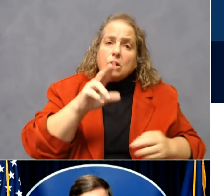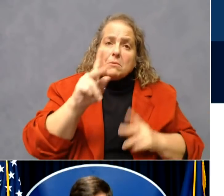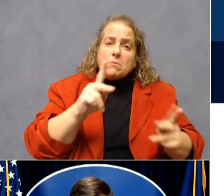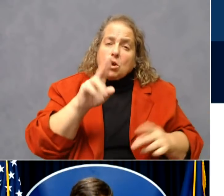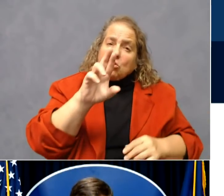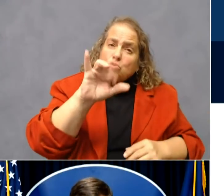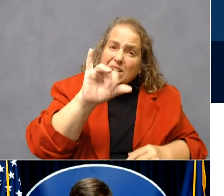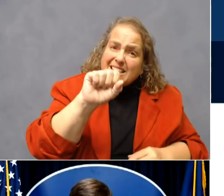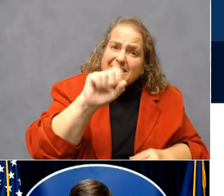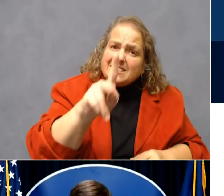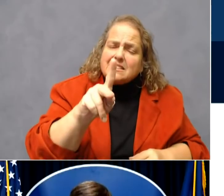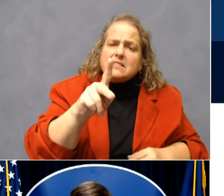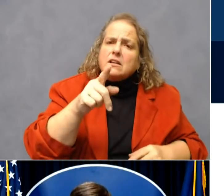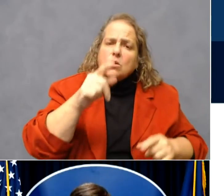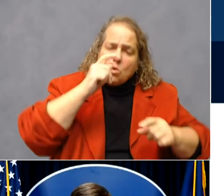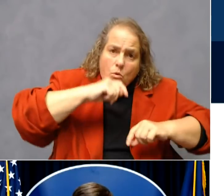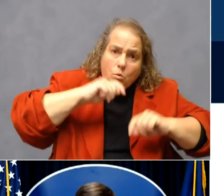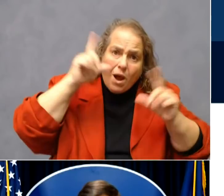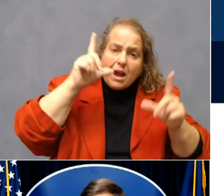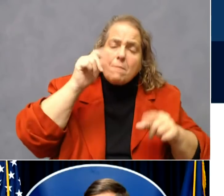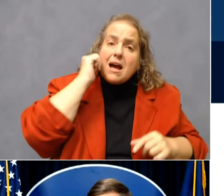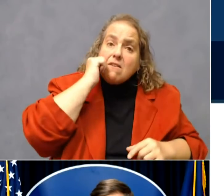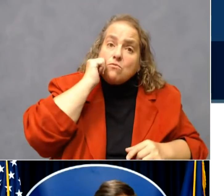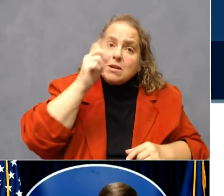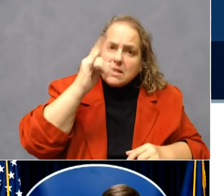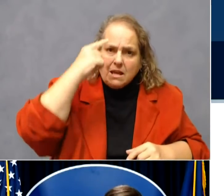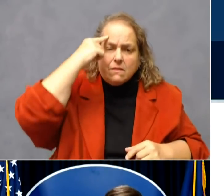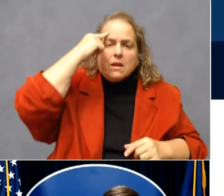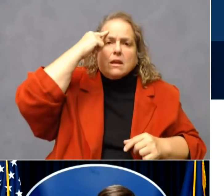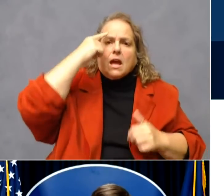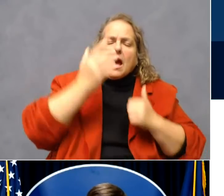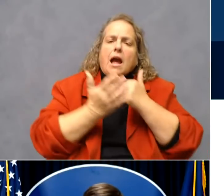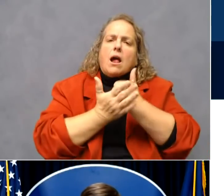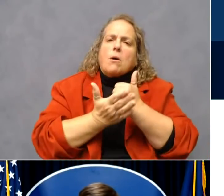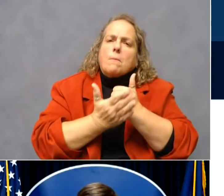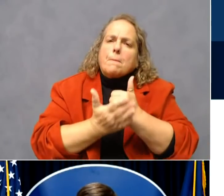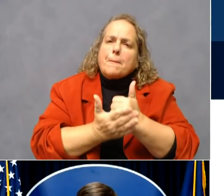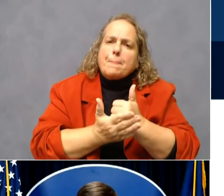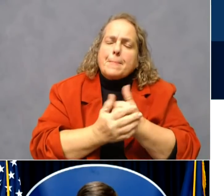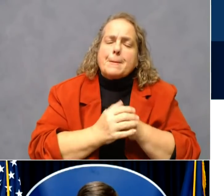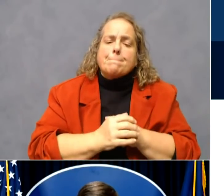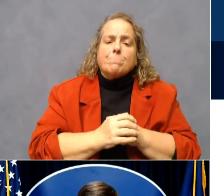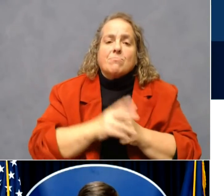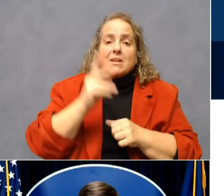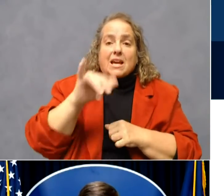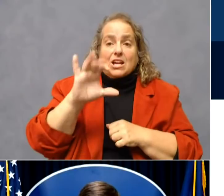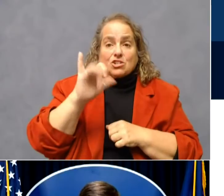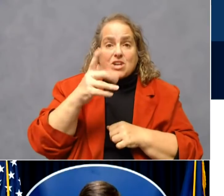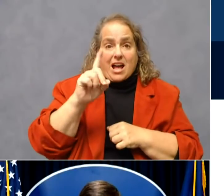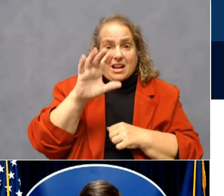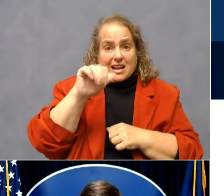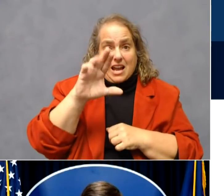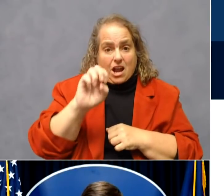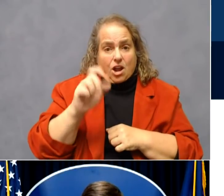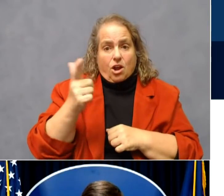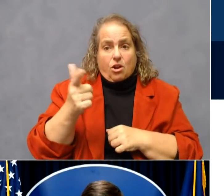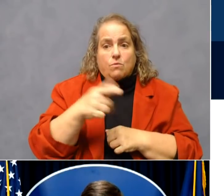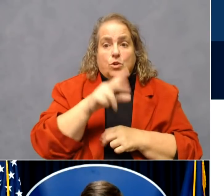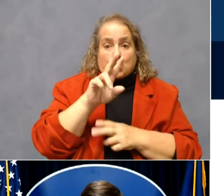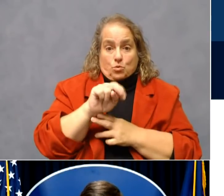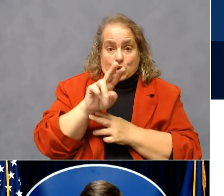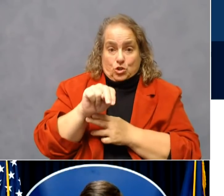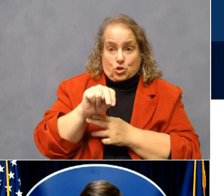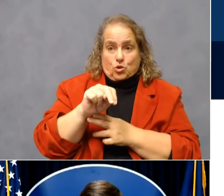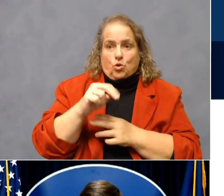in a global health pandemic. Kentucky child care facilities, 22 new facilities with at least one positive case,